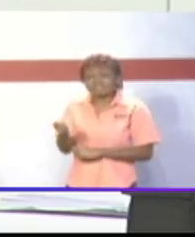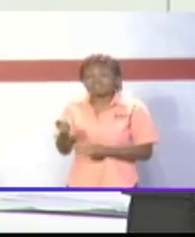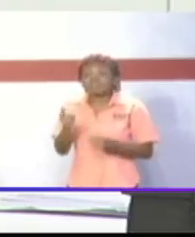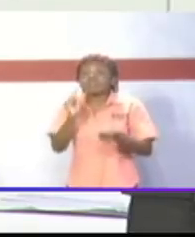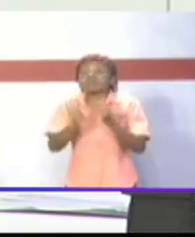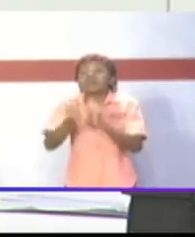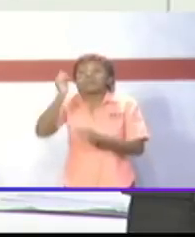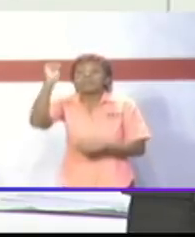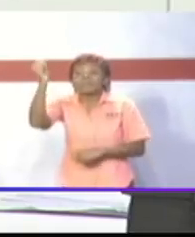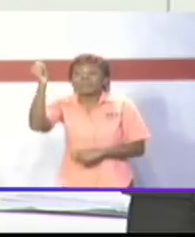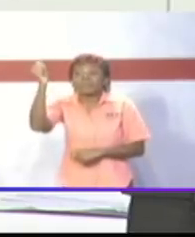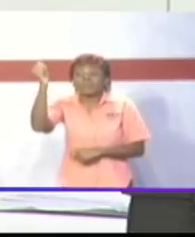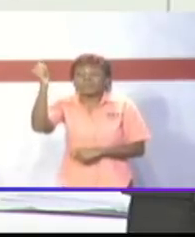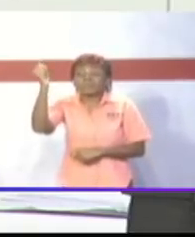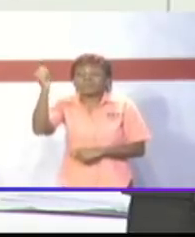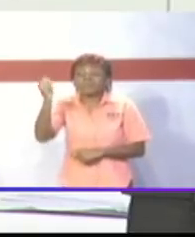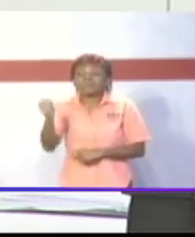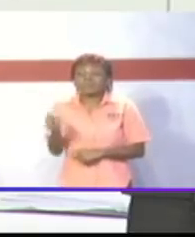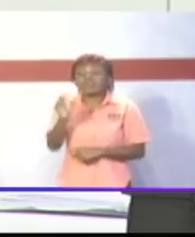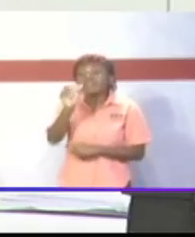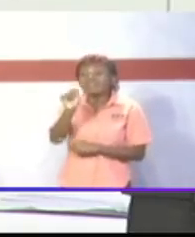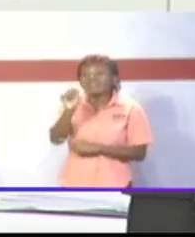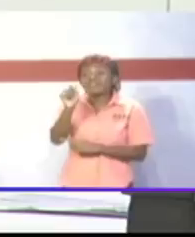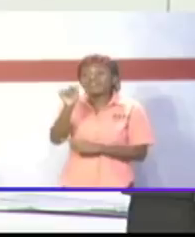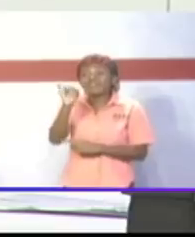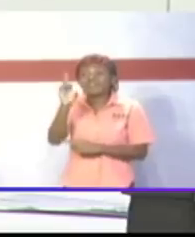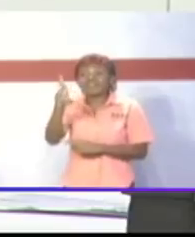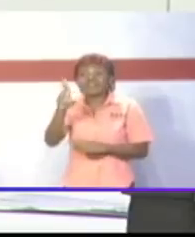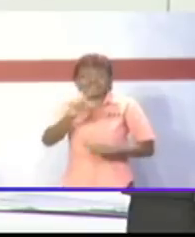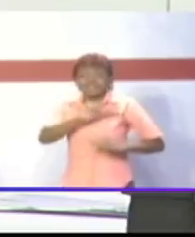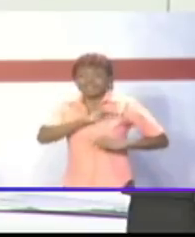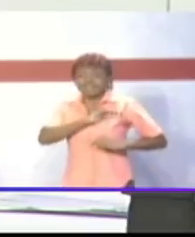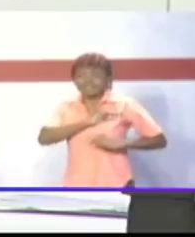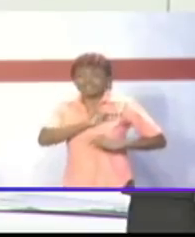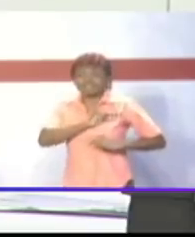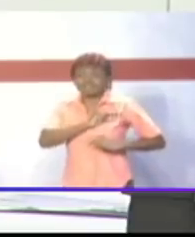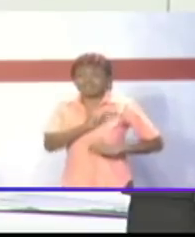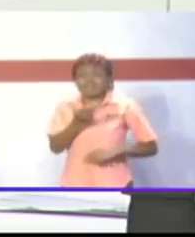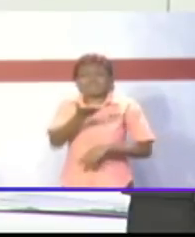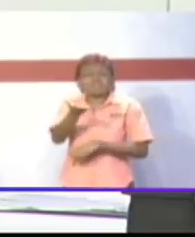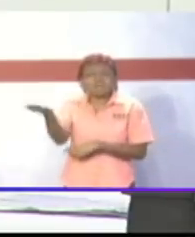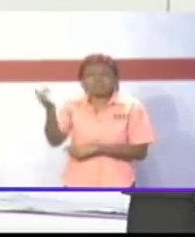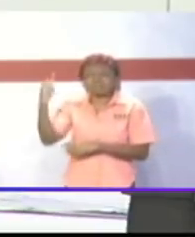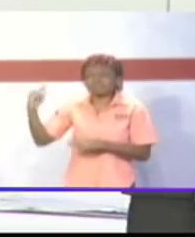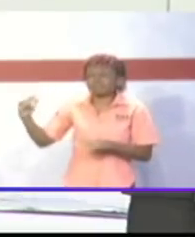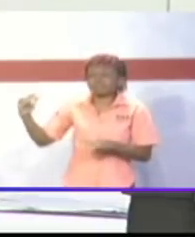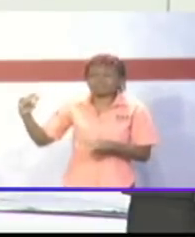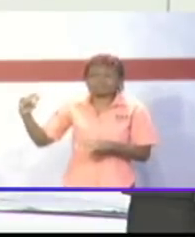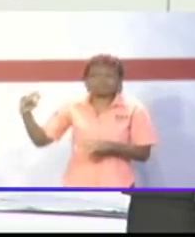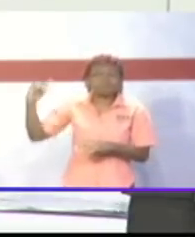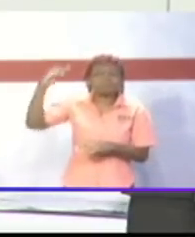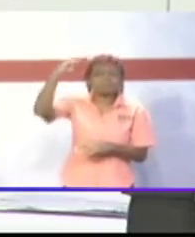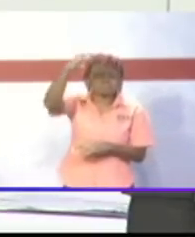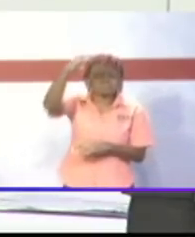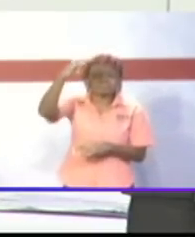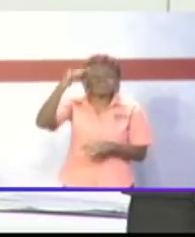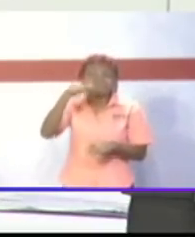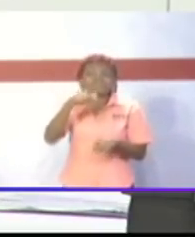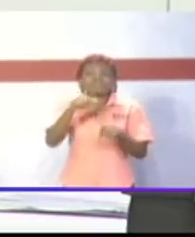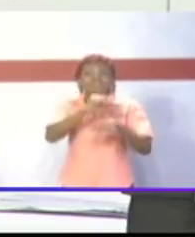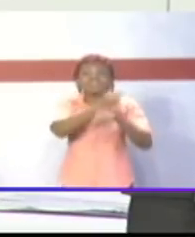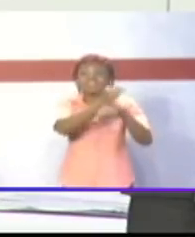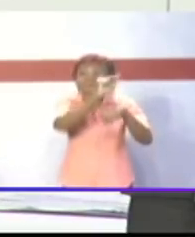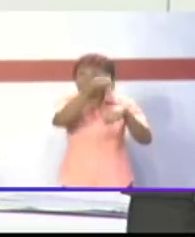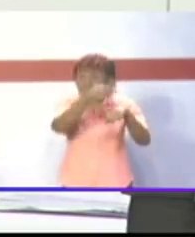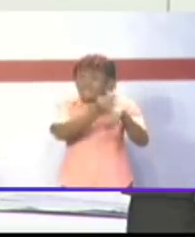Guard, given the emergency and part of the EOC response, flew across to Guyana to obtain these 12